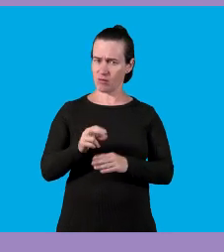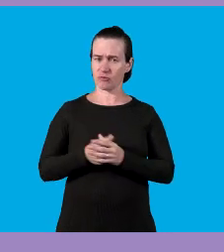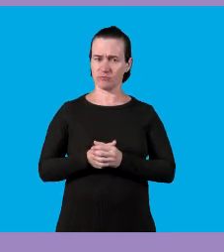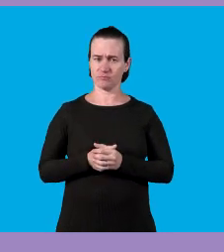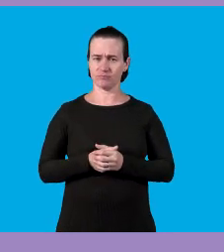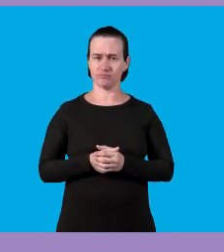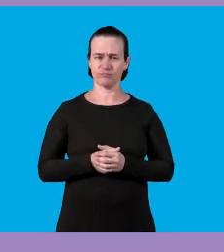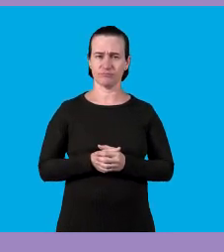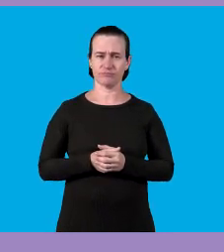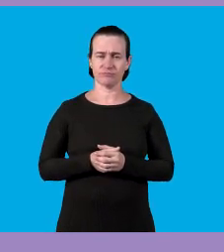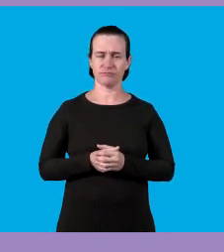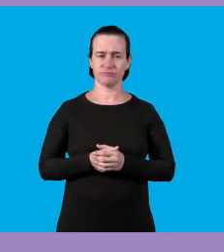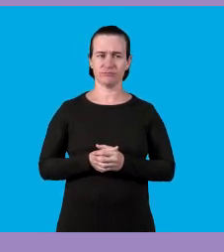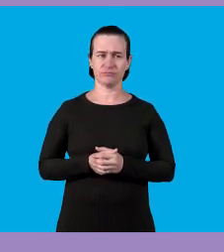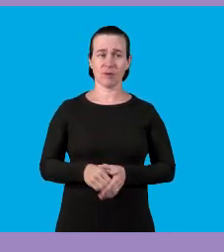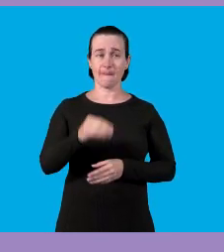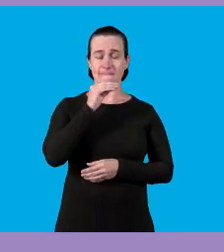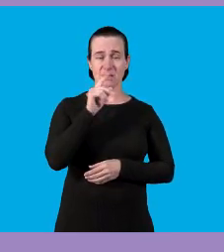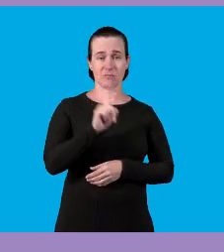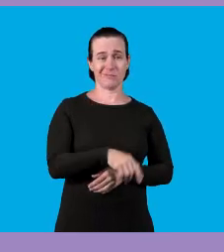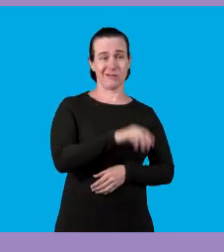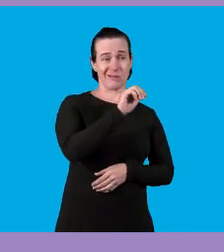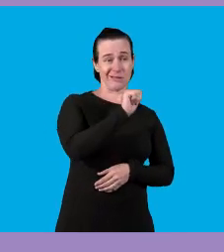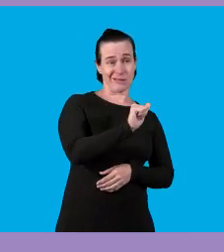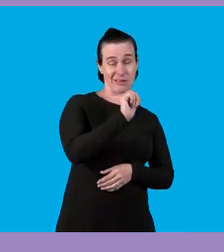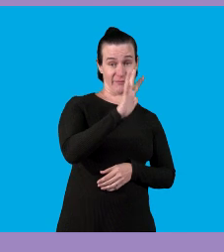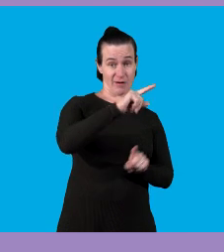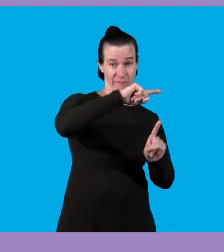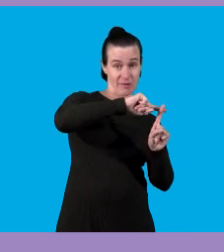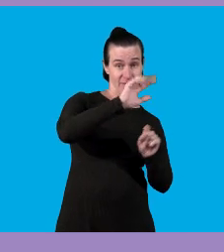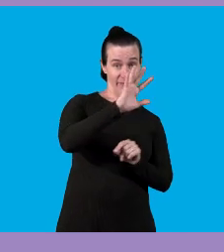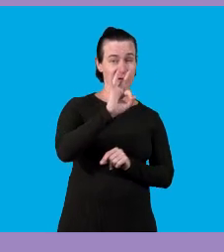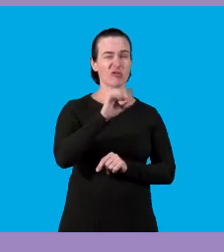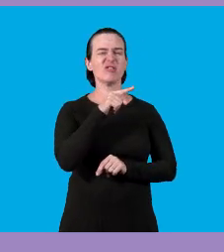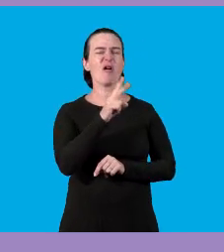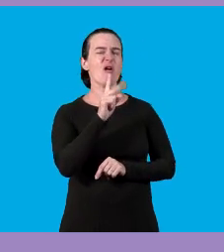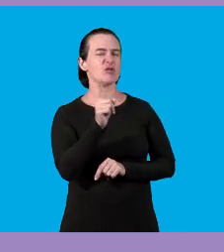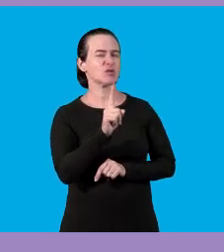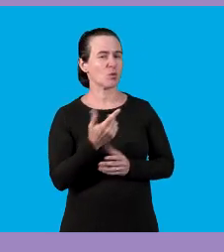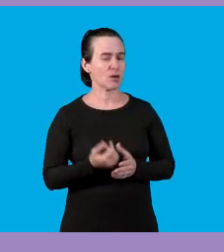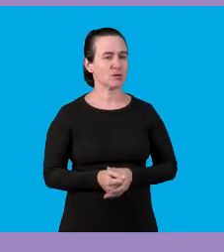equals to 180 degrees. 65 plus 53 gives us